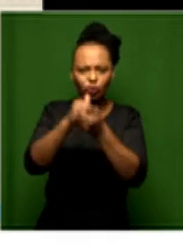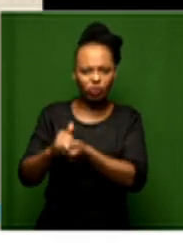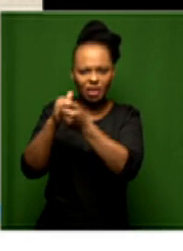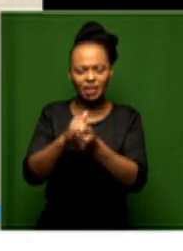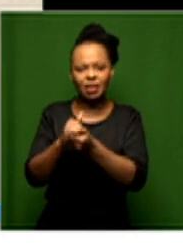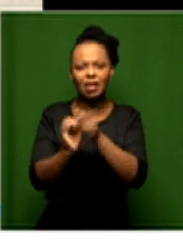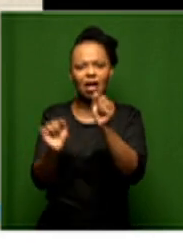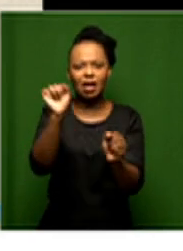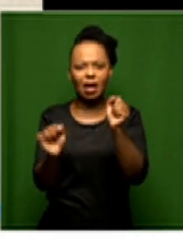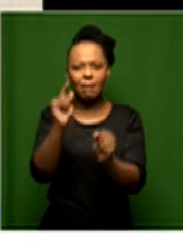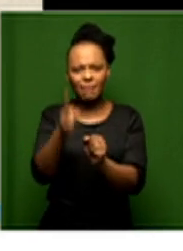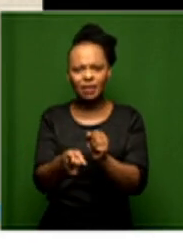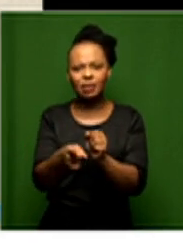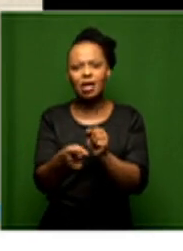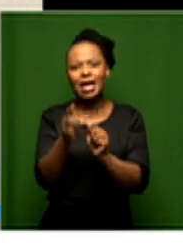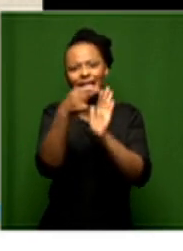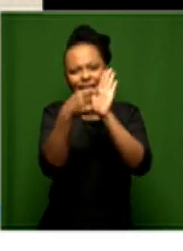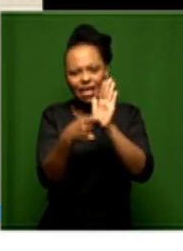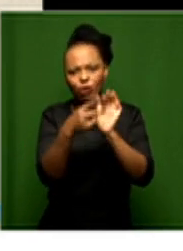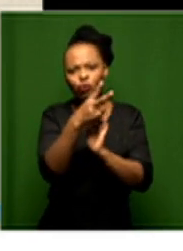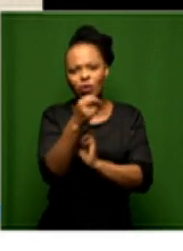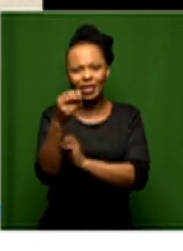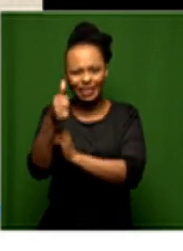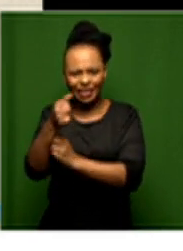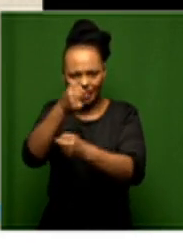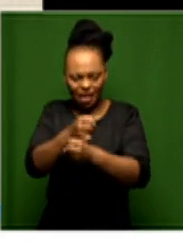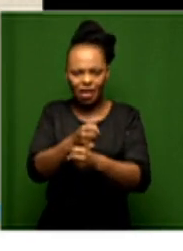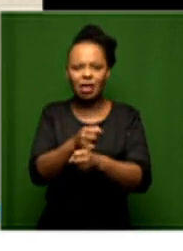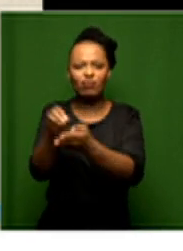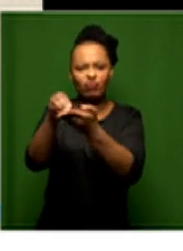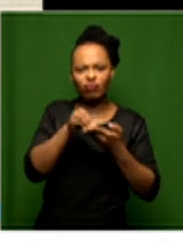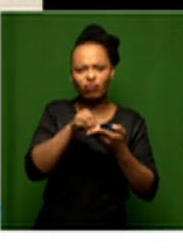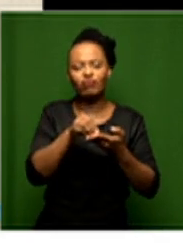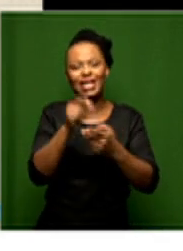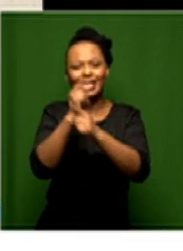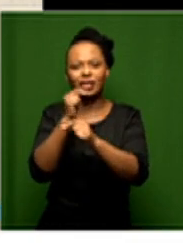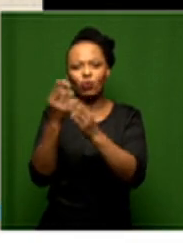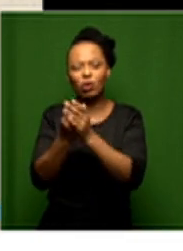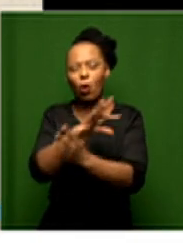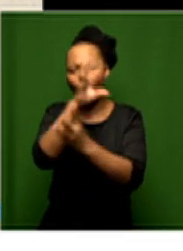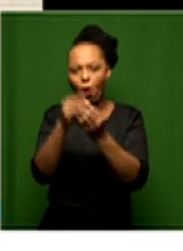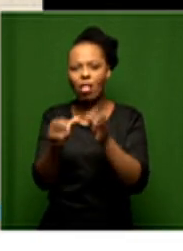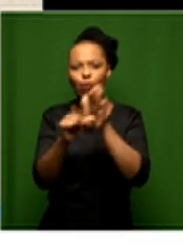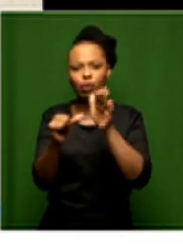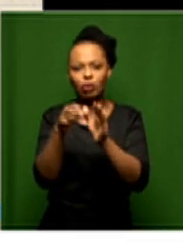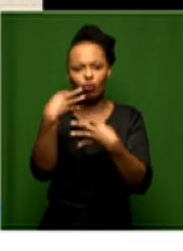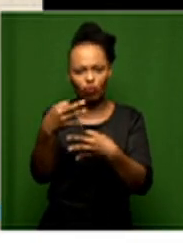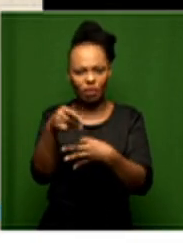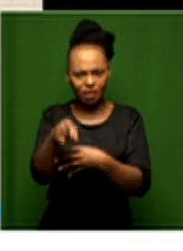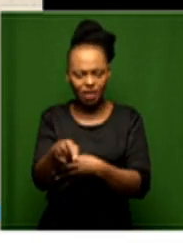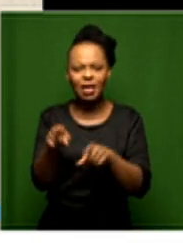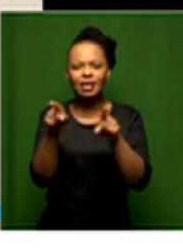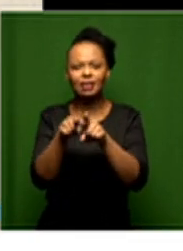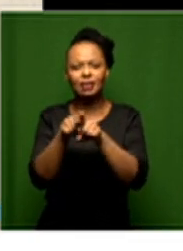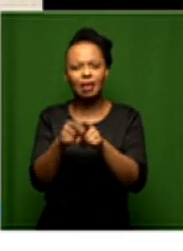be prior to 2006 in terms of its make. You bring the vehicle in with all the necessary documentation. You get this vehicle taken out of